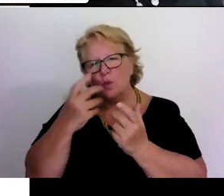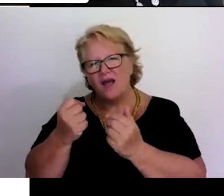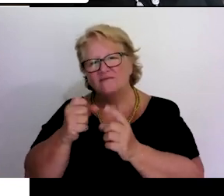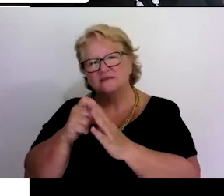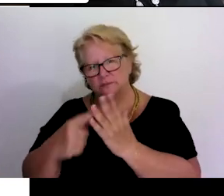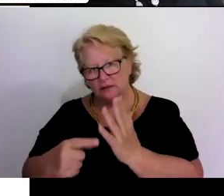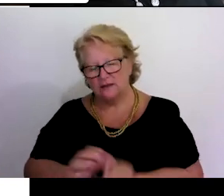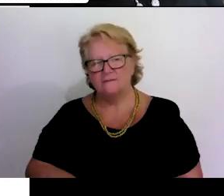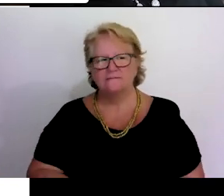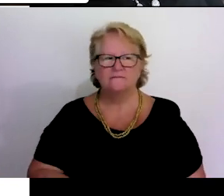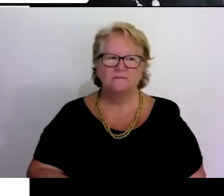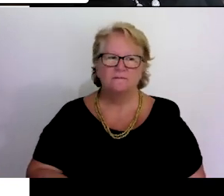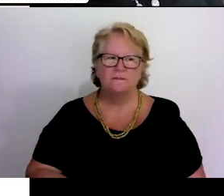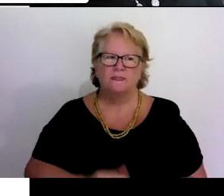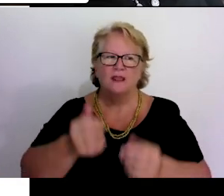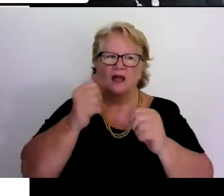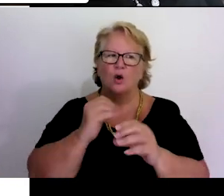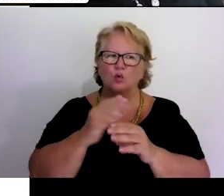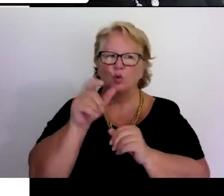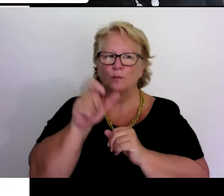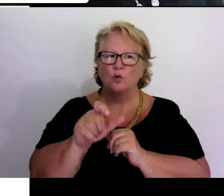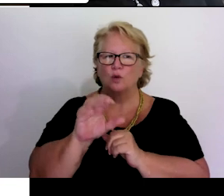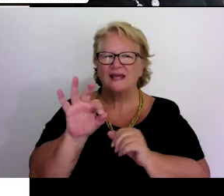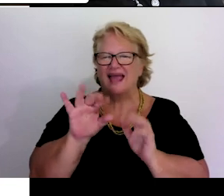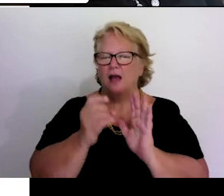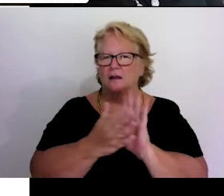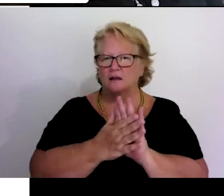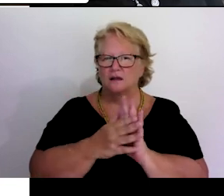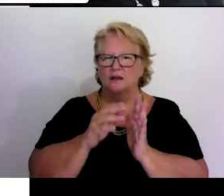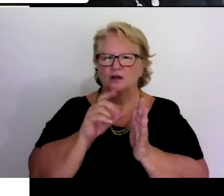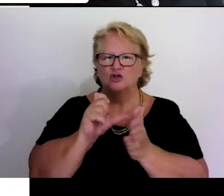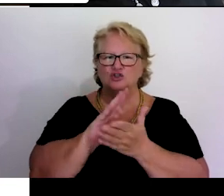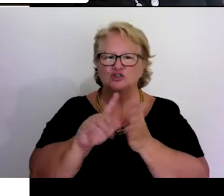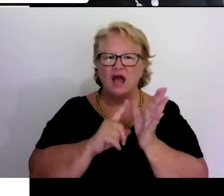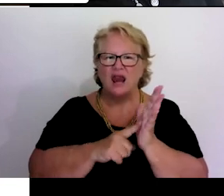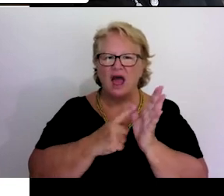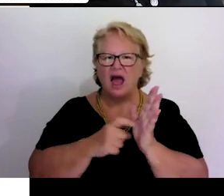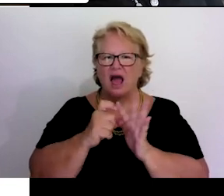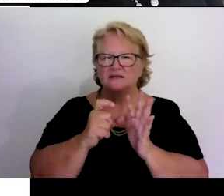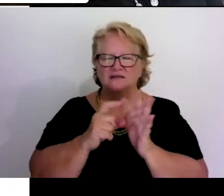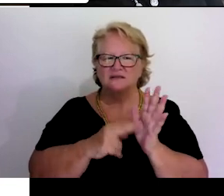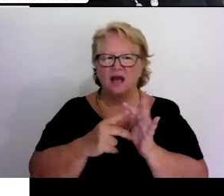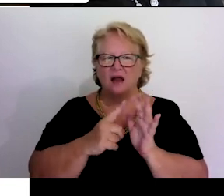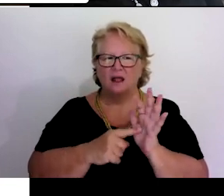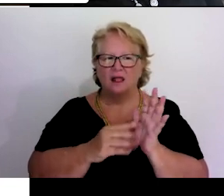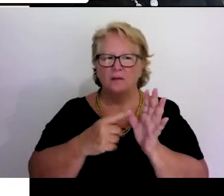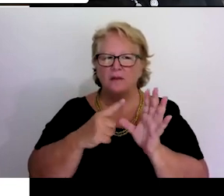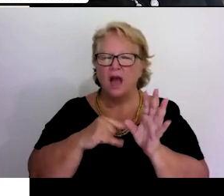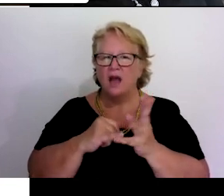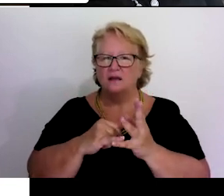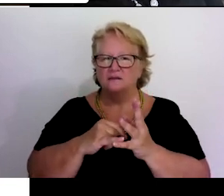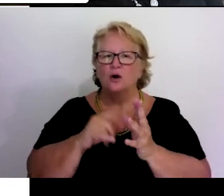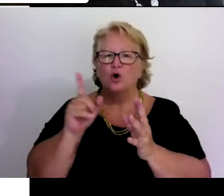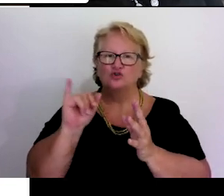disability. We have a new person who's not pictured, and that is Shalard Daniels-Mays, who's not in the photo, but has just joined